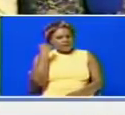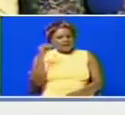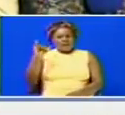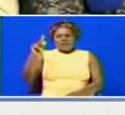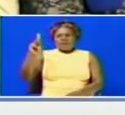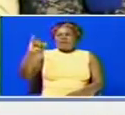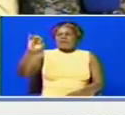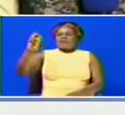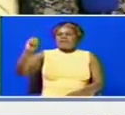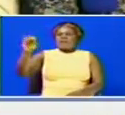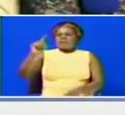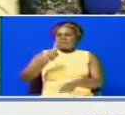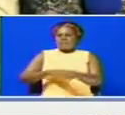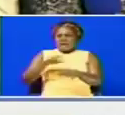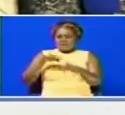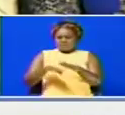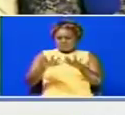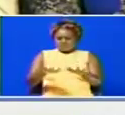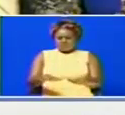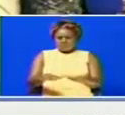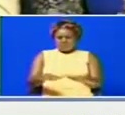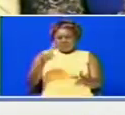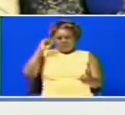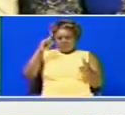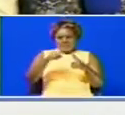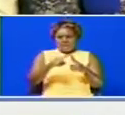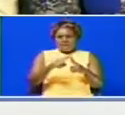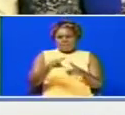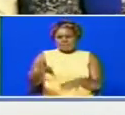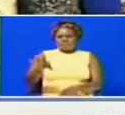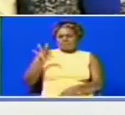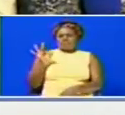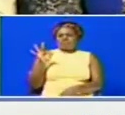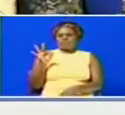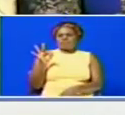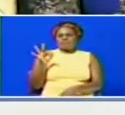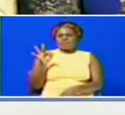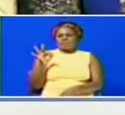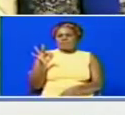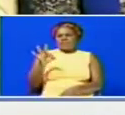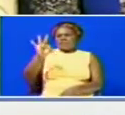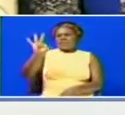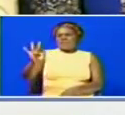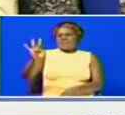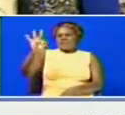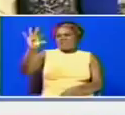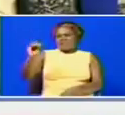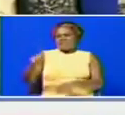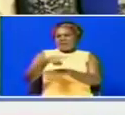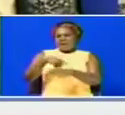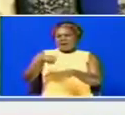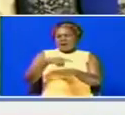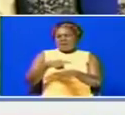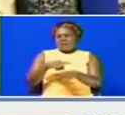kits. Once you log in your fingerprint, it is meant to pick up that statistic. So by 3:30, 9.5 hours since